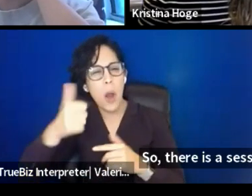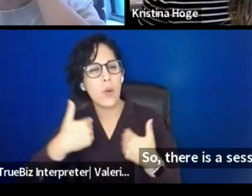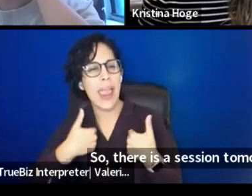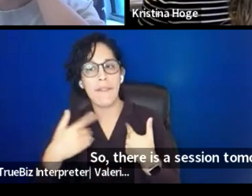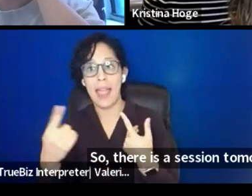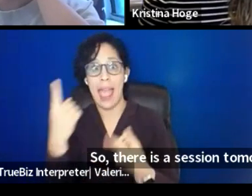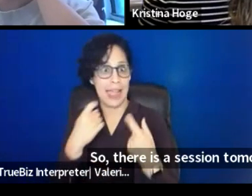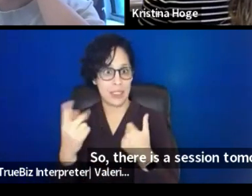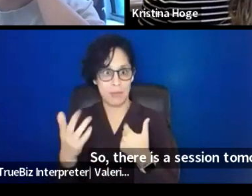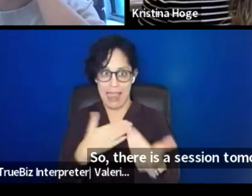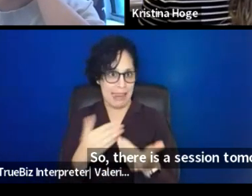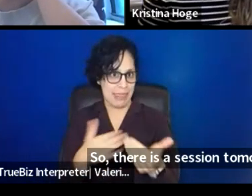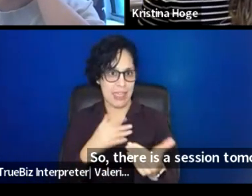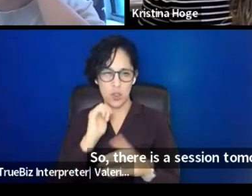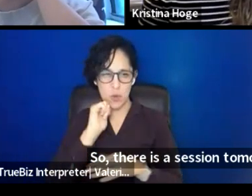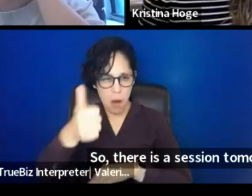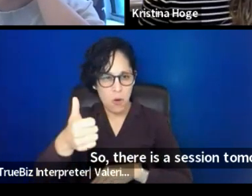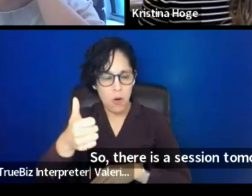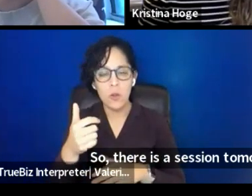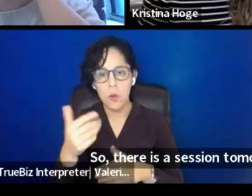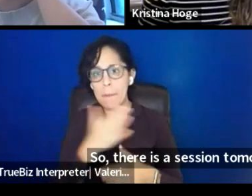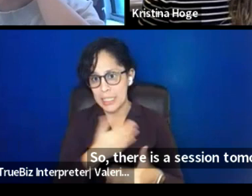to join if you have questions on these.